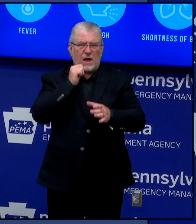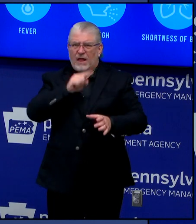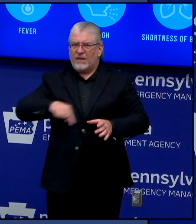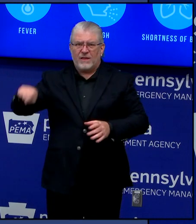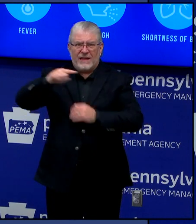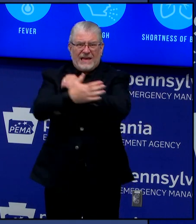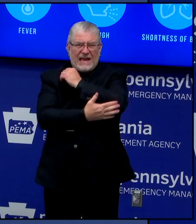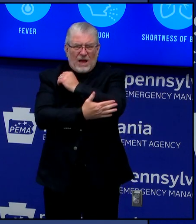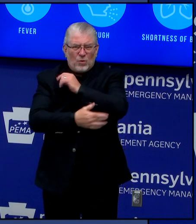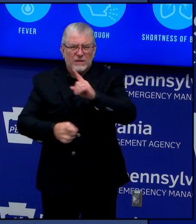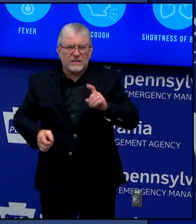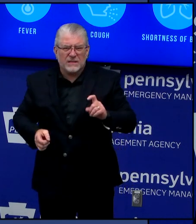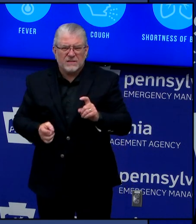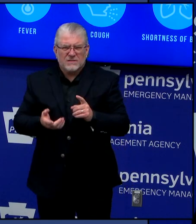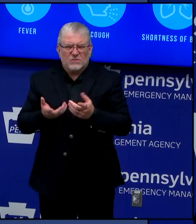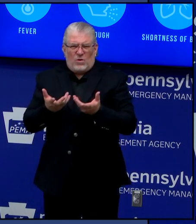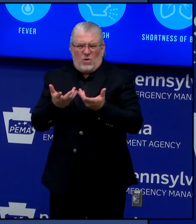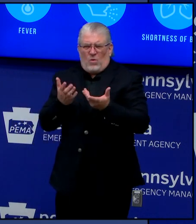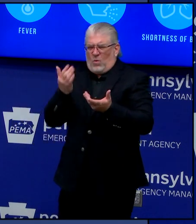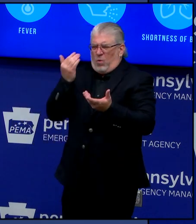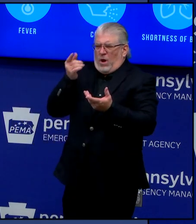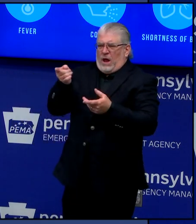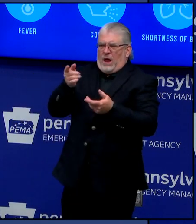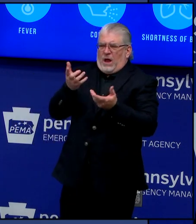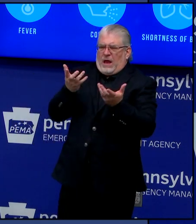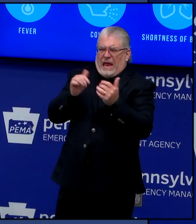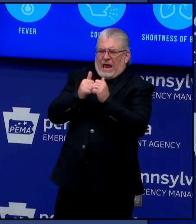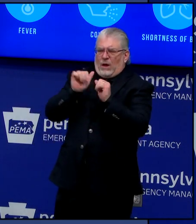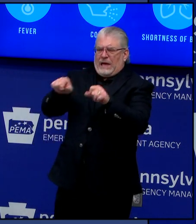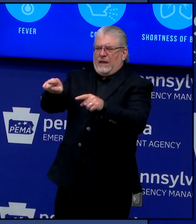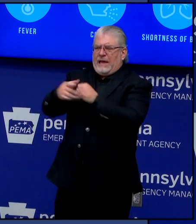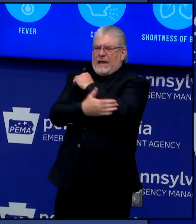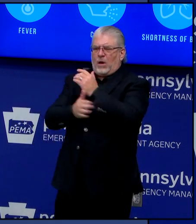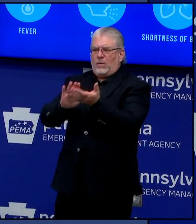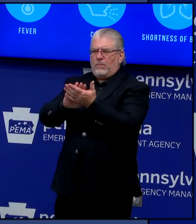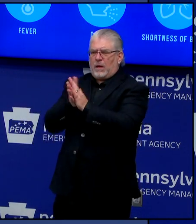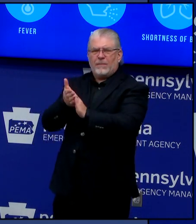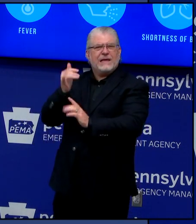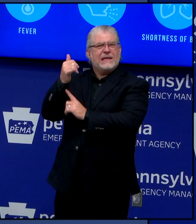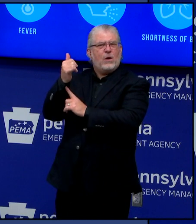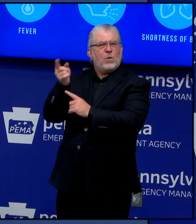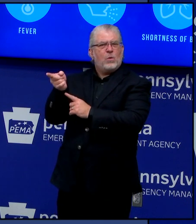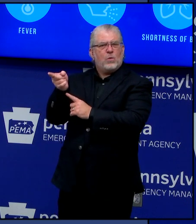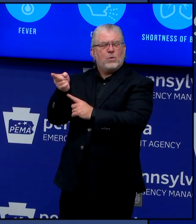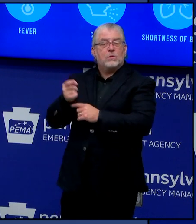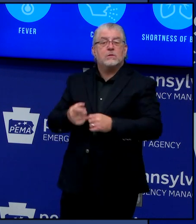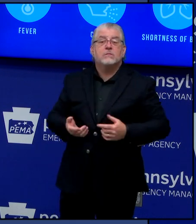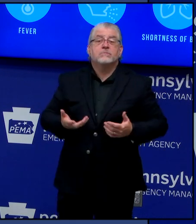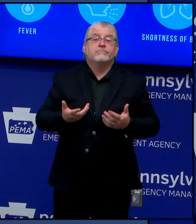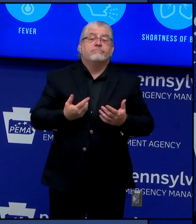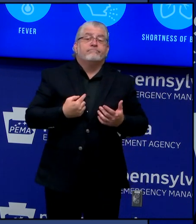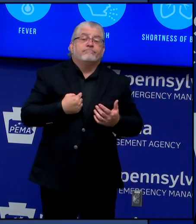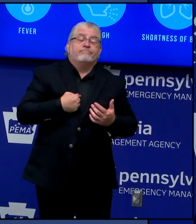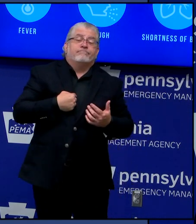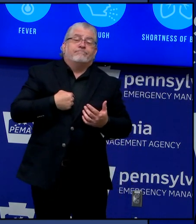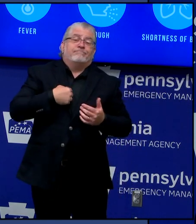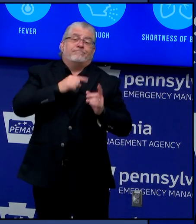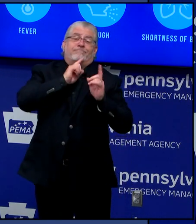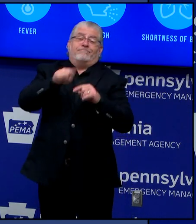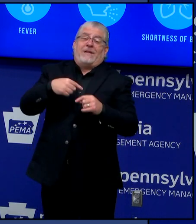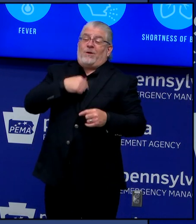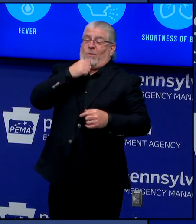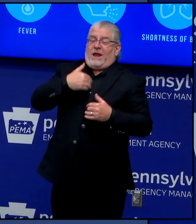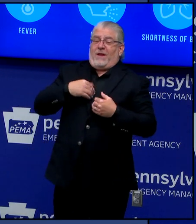data, and we'll see how all the numbers look. I don't have the numbers in front of me, but we have always said is